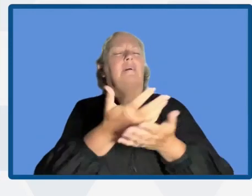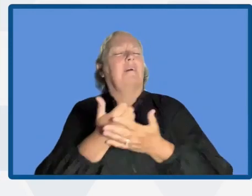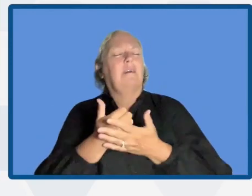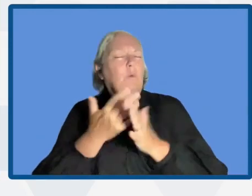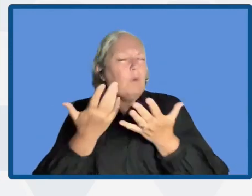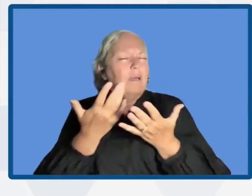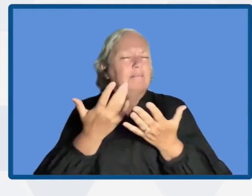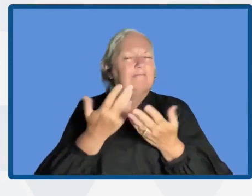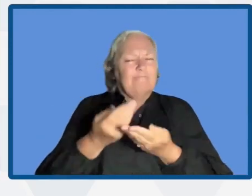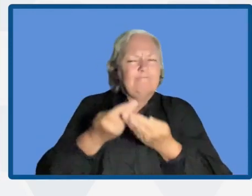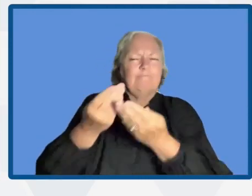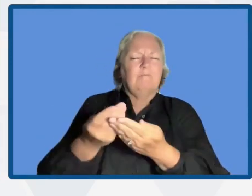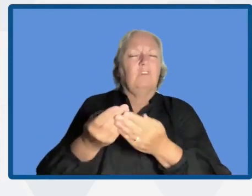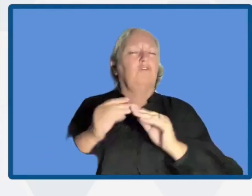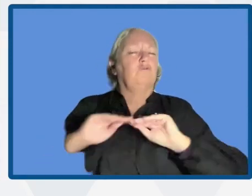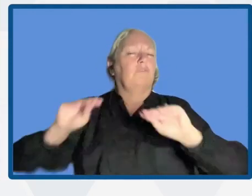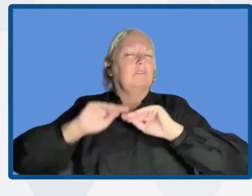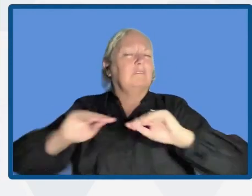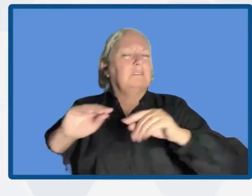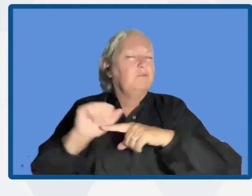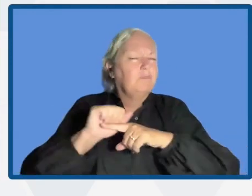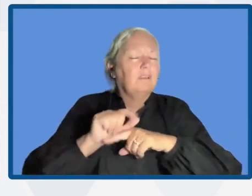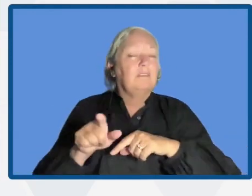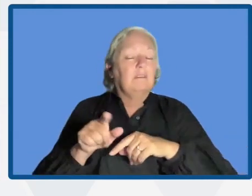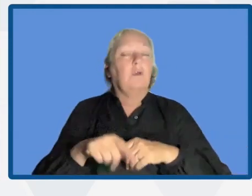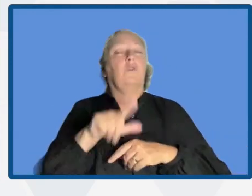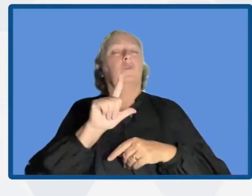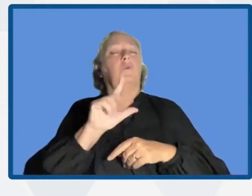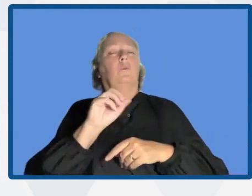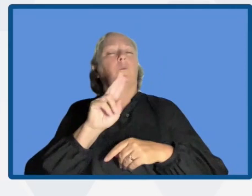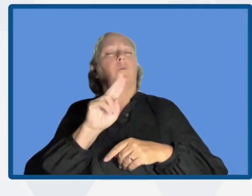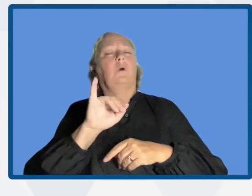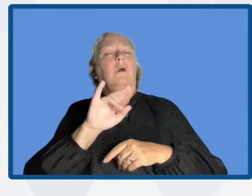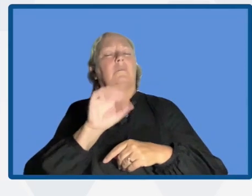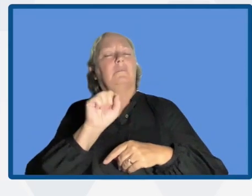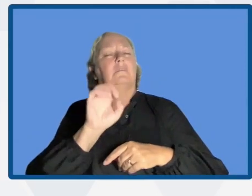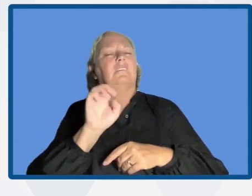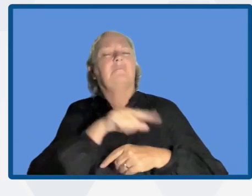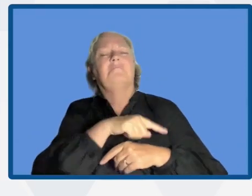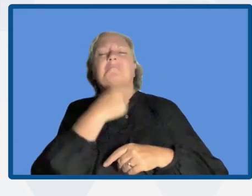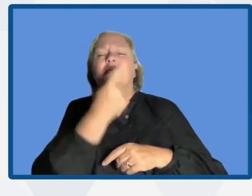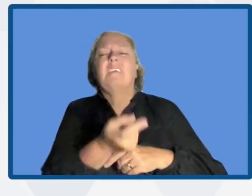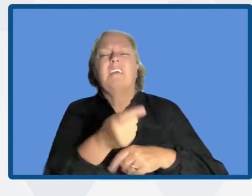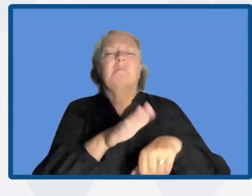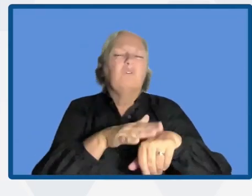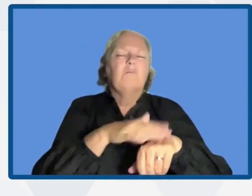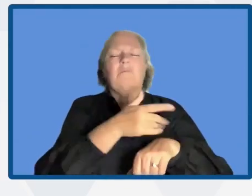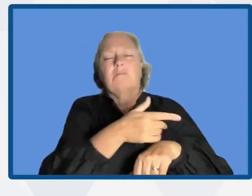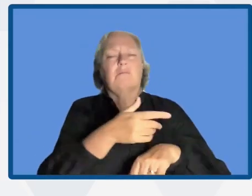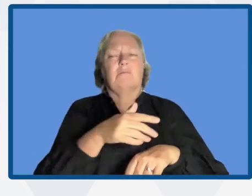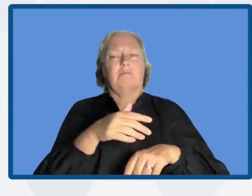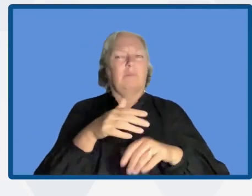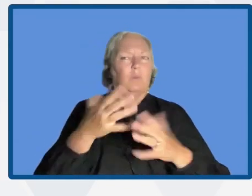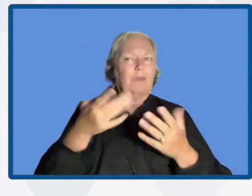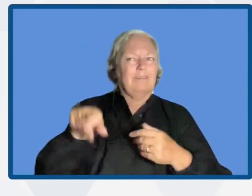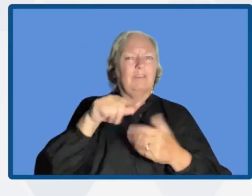they get? And in connection to Luis' comments, what happens with communities that do not have